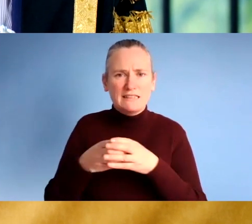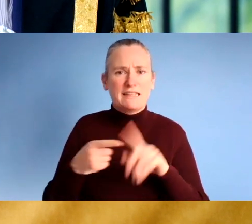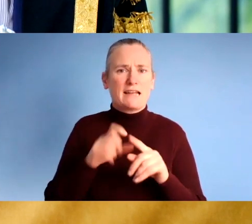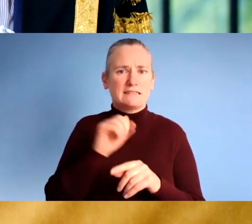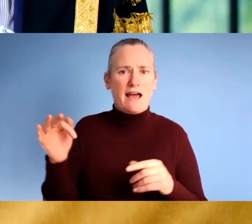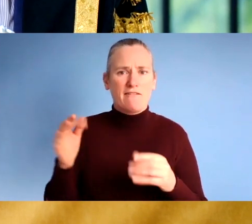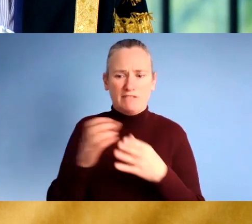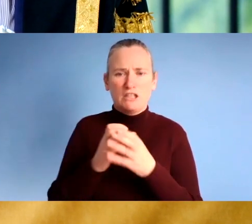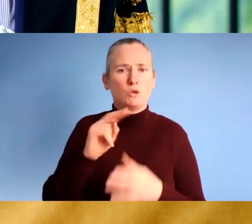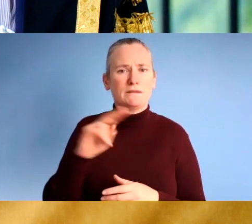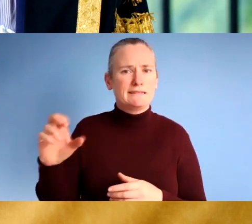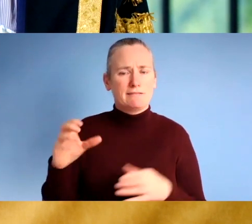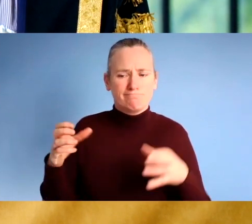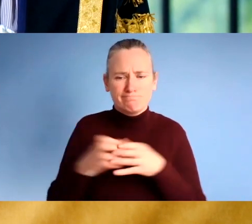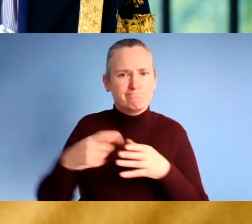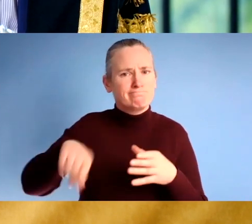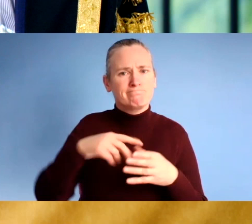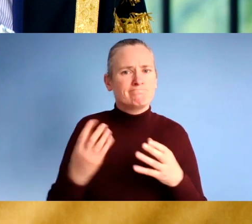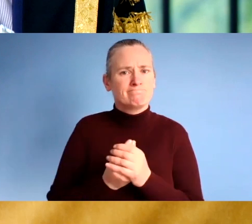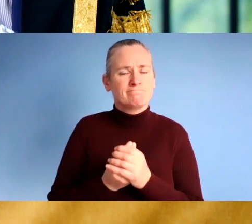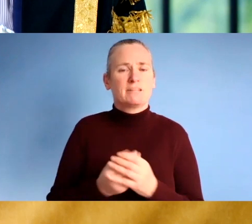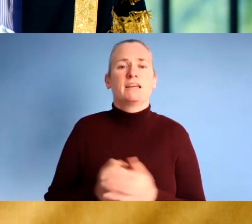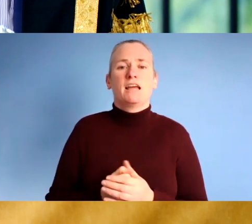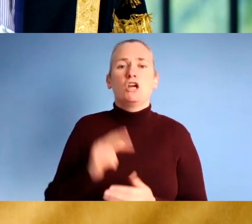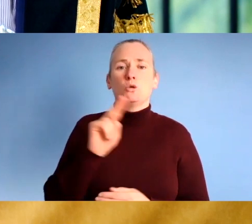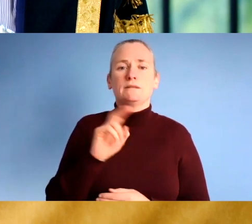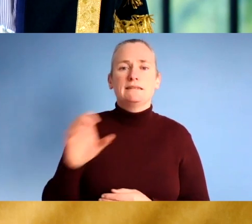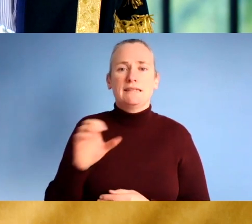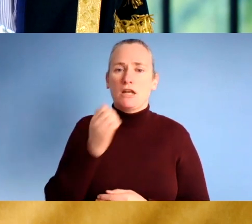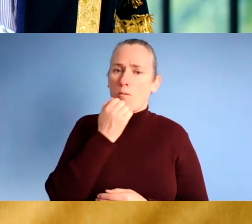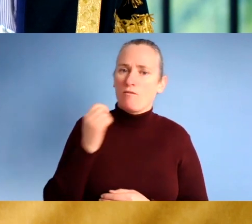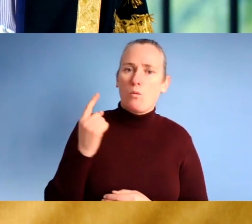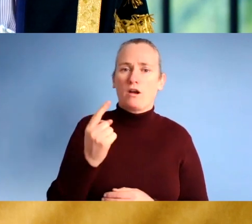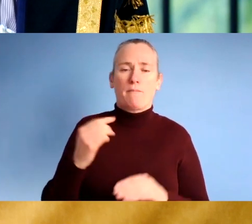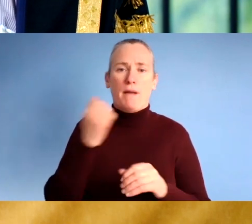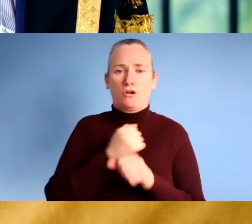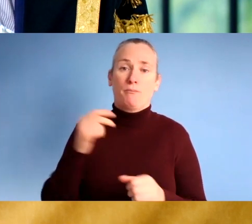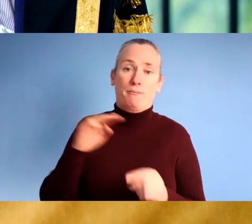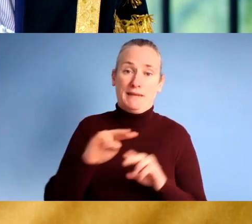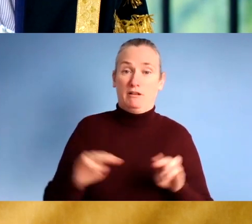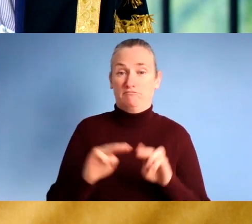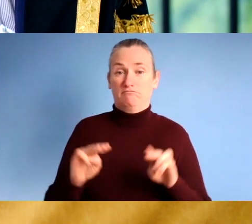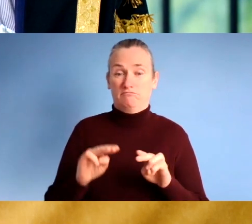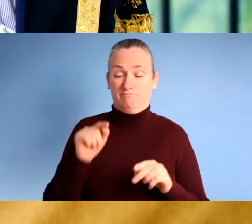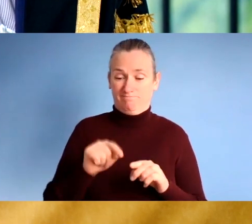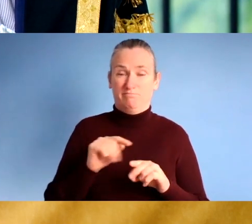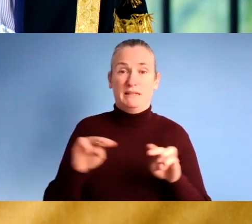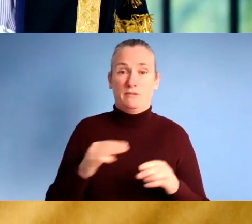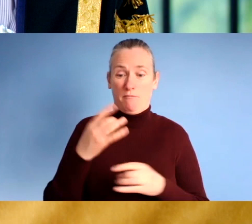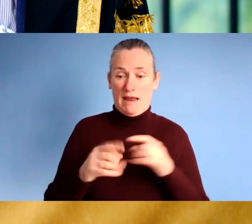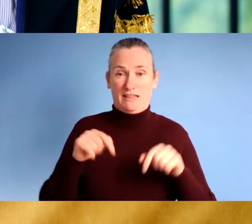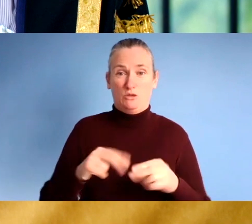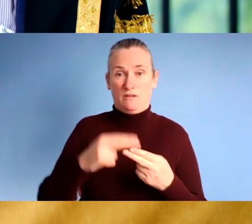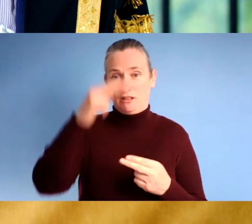the institution. University College Cork is fundamentally about people. It is people that makes our university, our